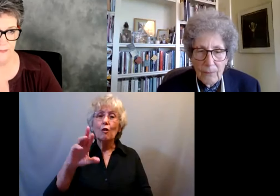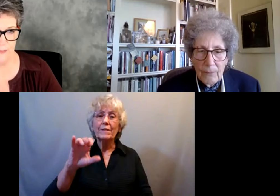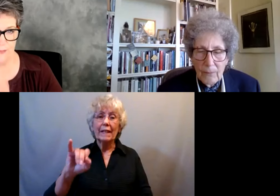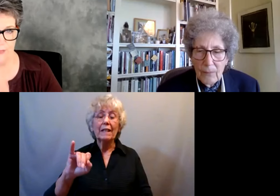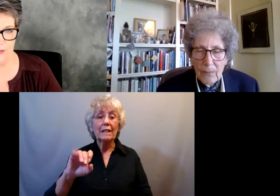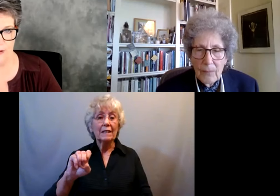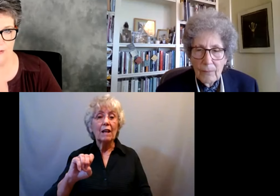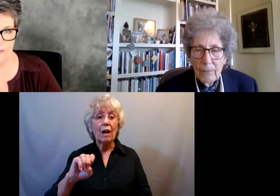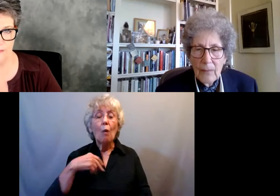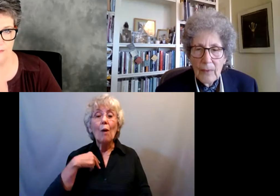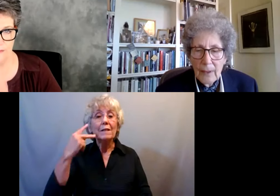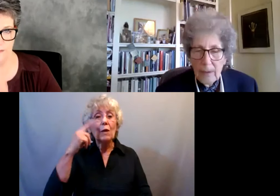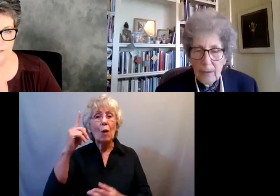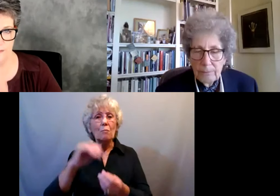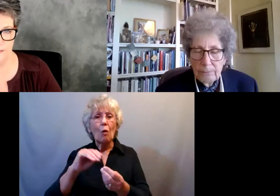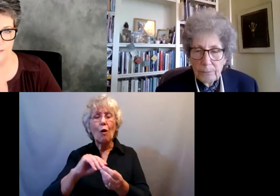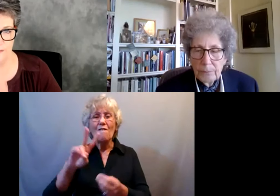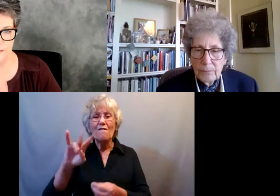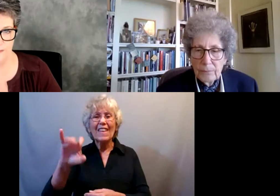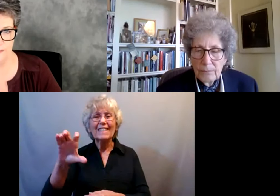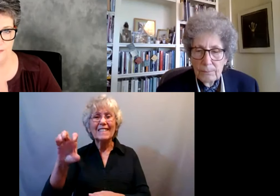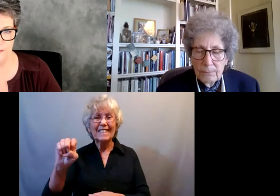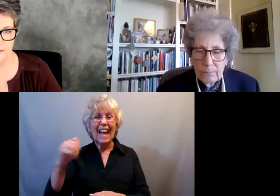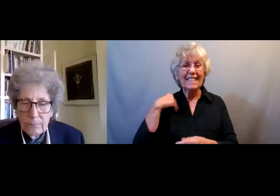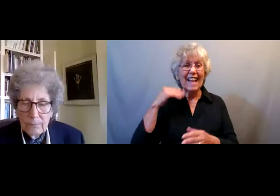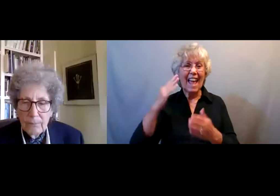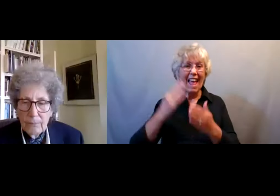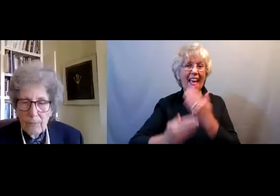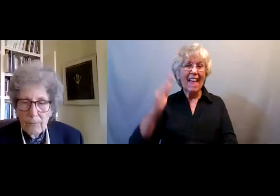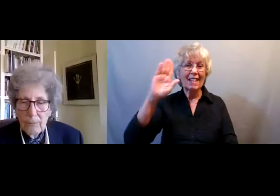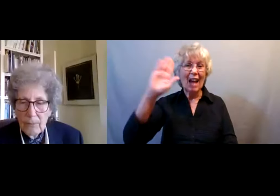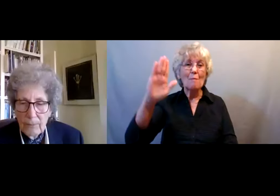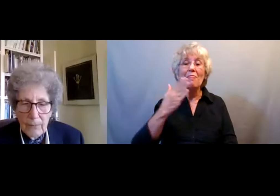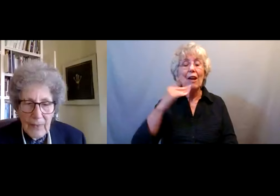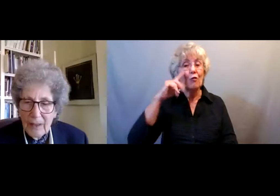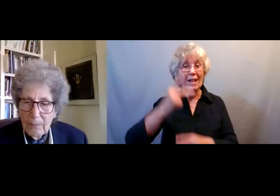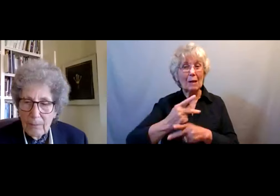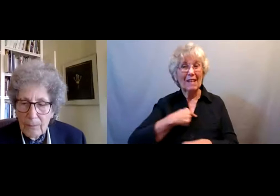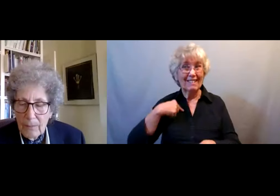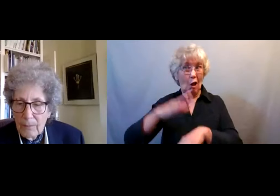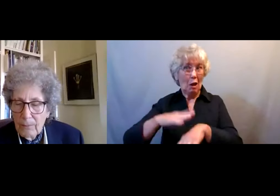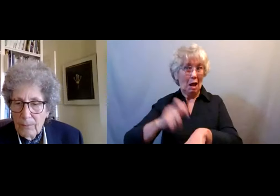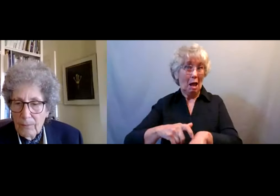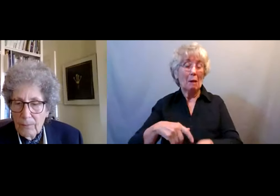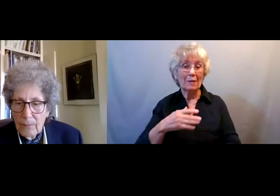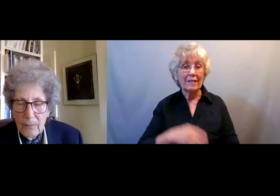Amanda, I see one more. I see Vince's hand up before we. Thank you for keeping us on time,